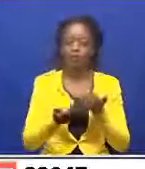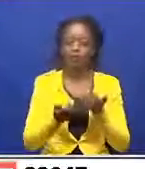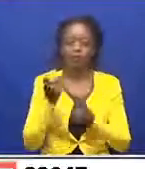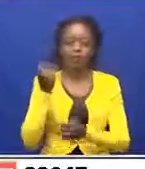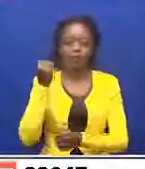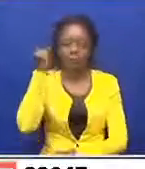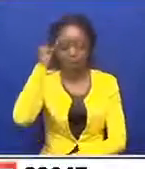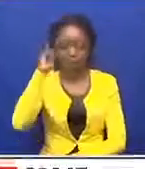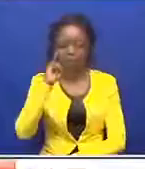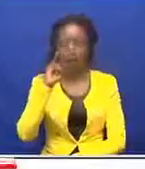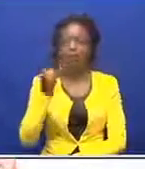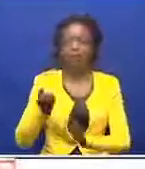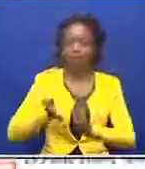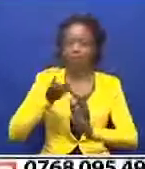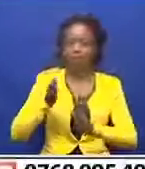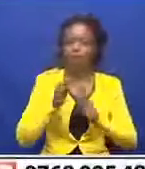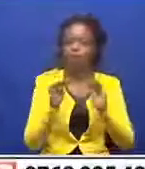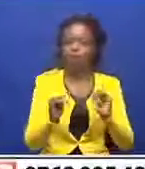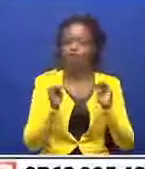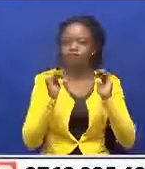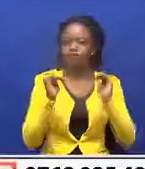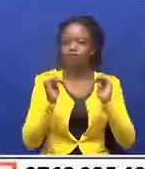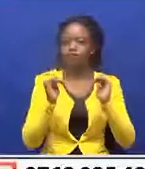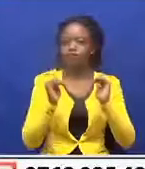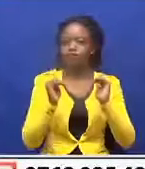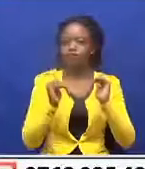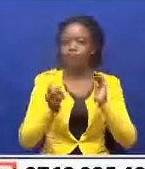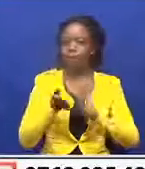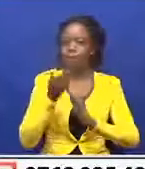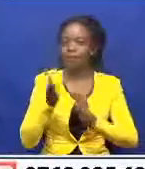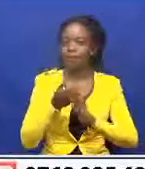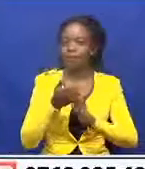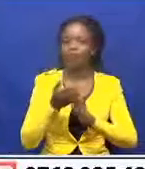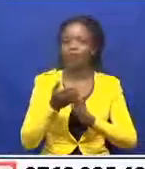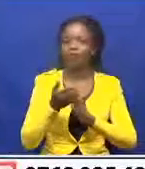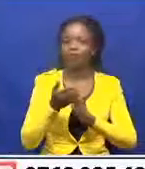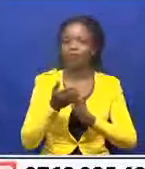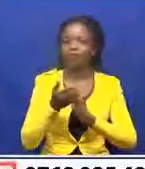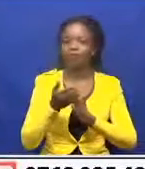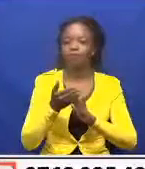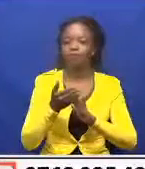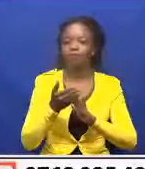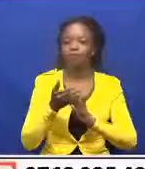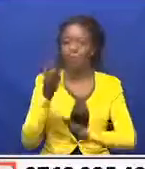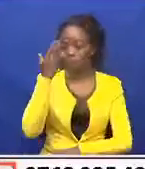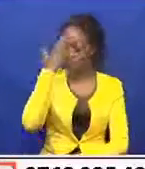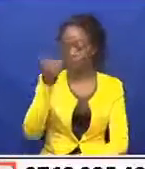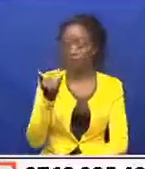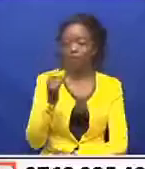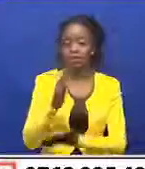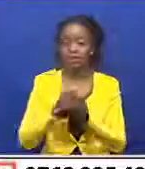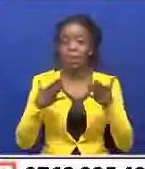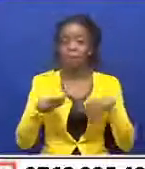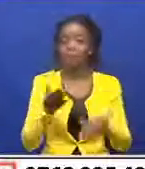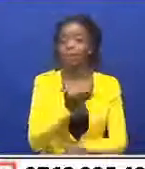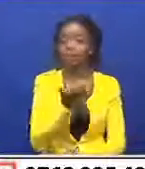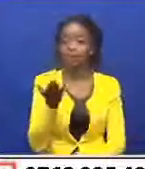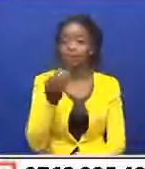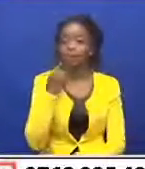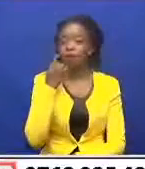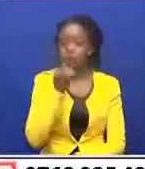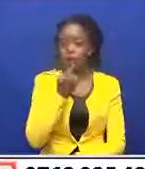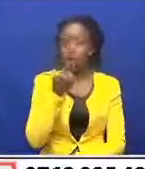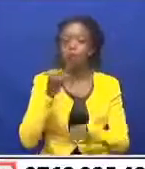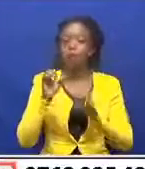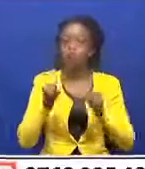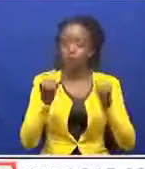do it faster, in a much faster pace than he is doing right now, because obviously there are some people out there who are going